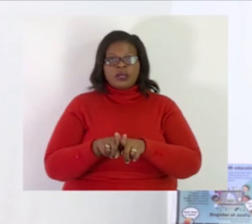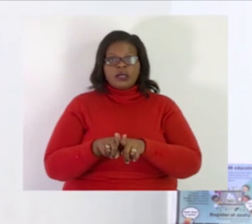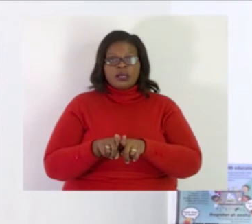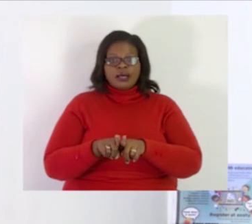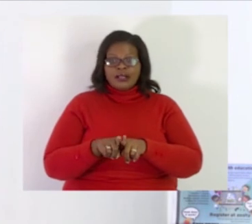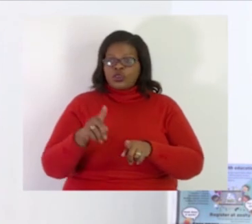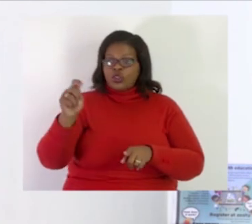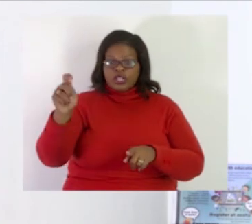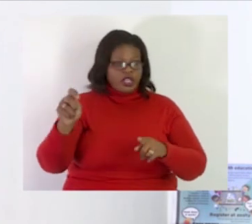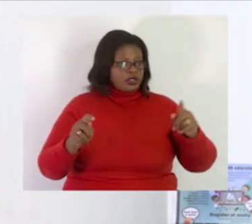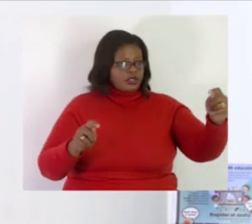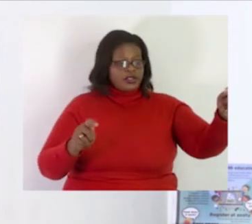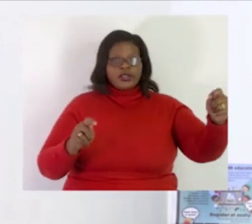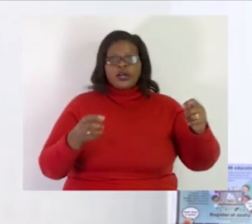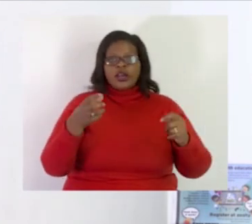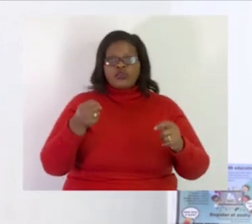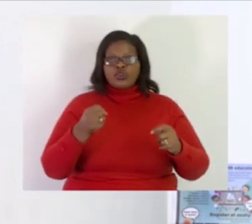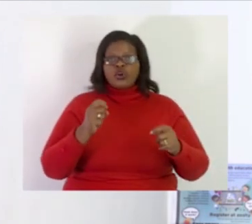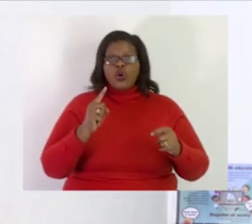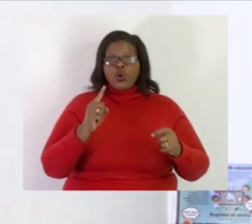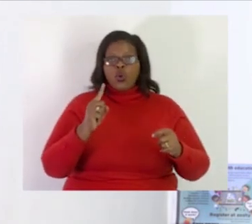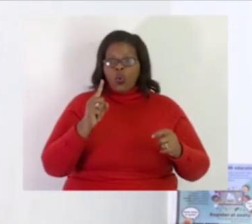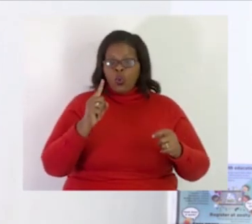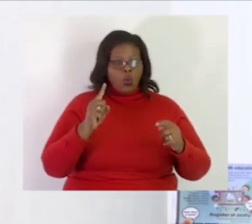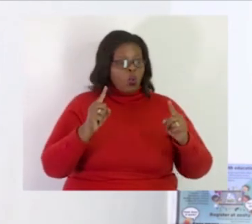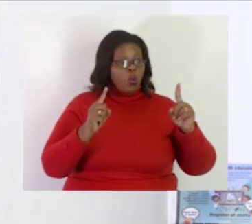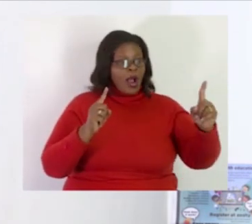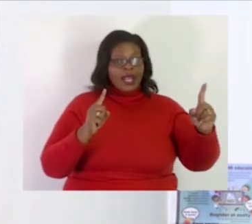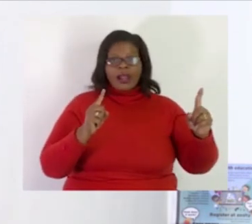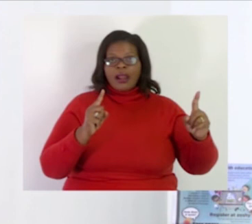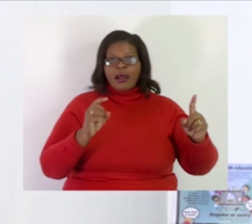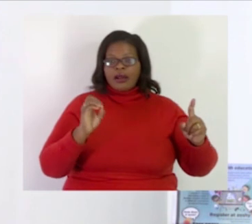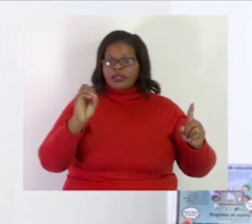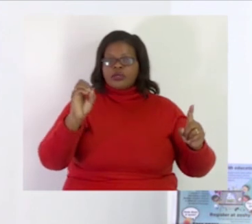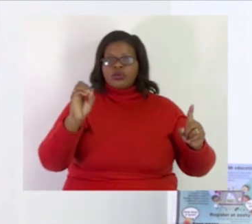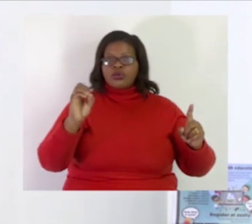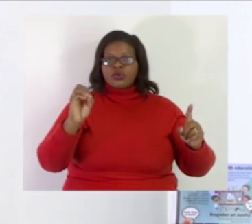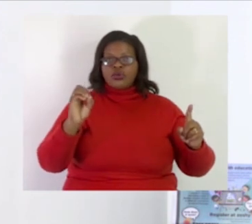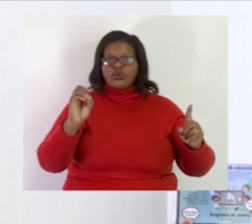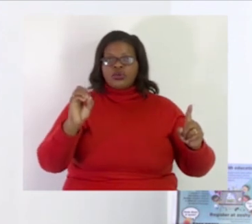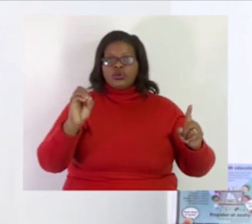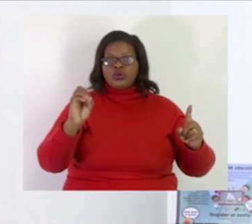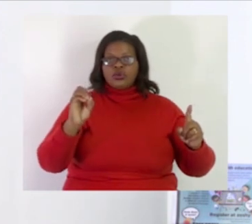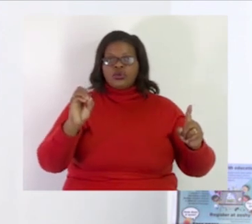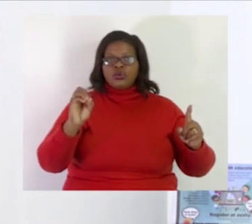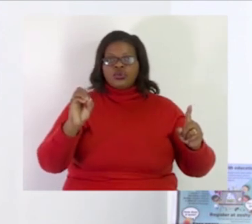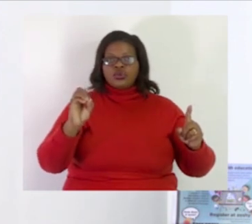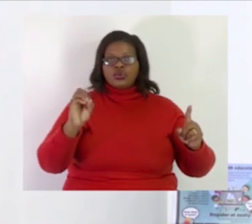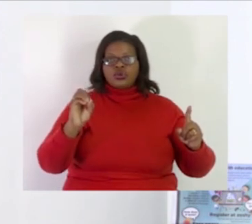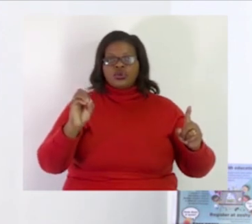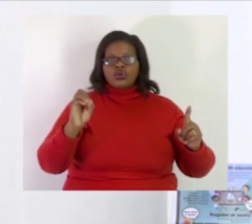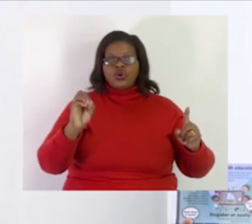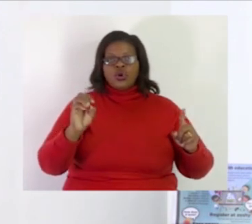to the tens. The tens, you have 1. Here you have 0. 1 and 0, 1 is bigger than